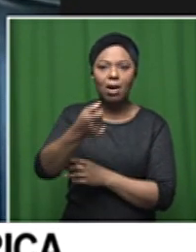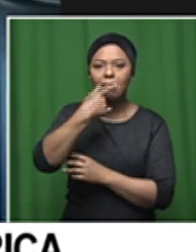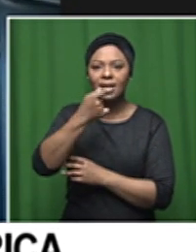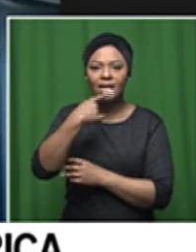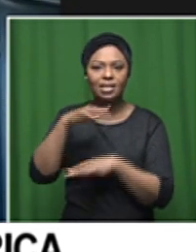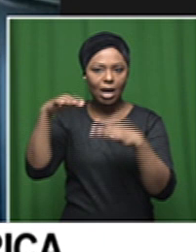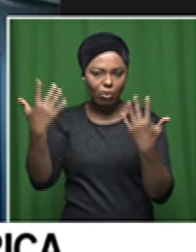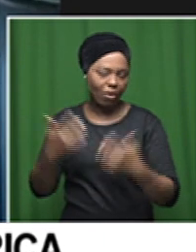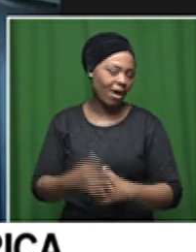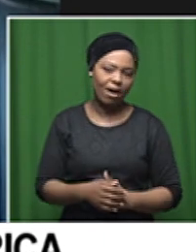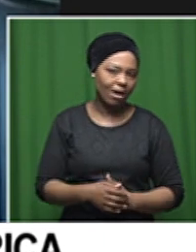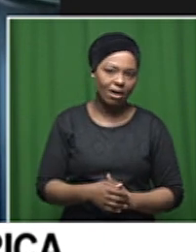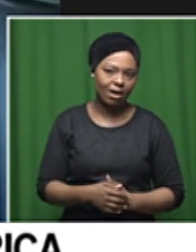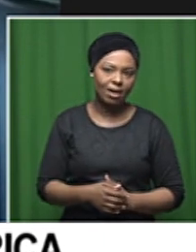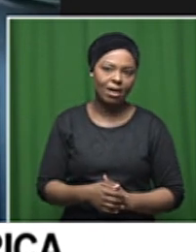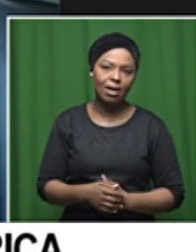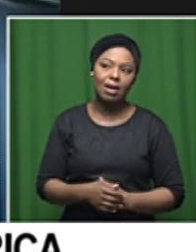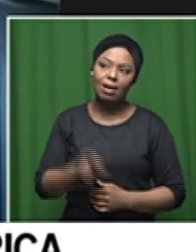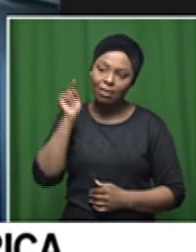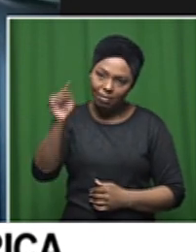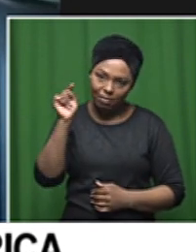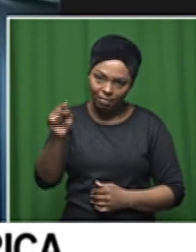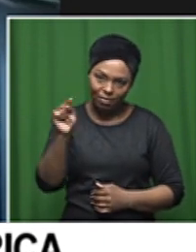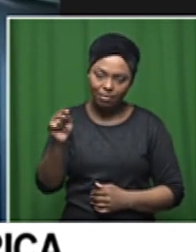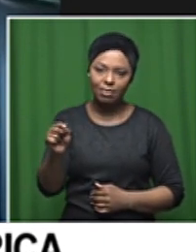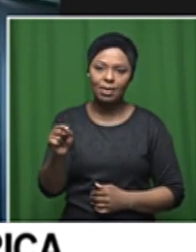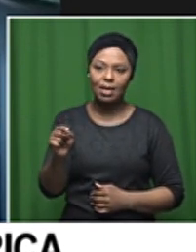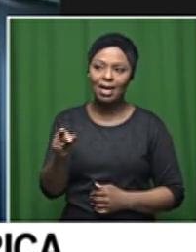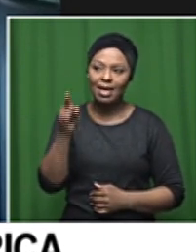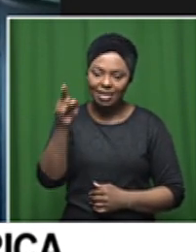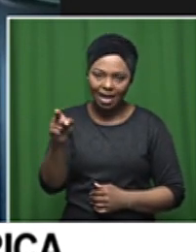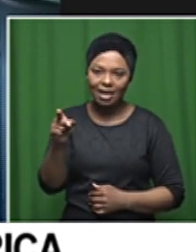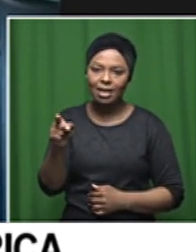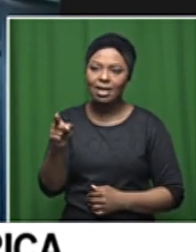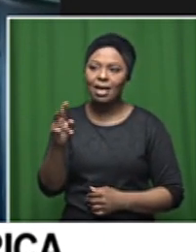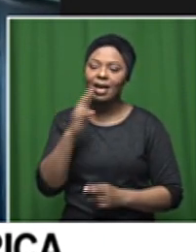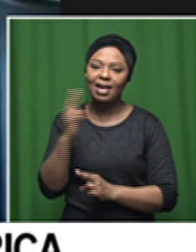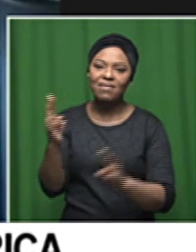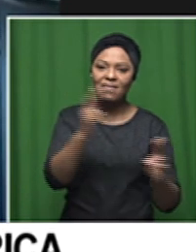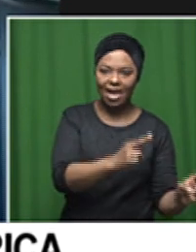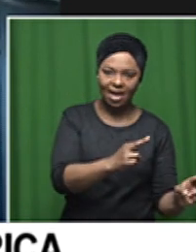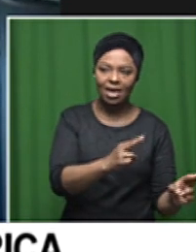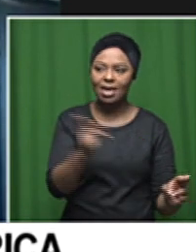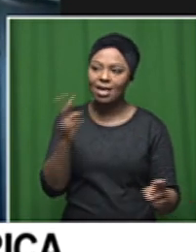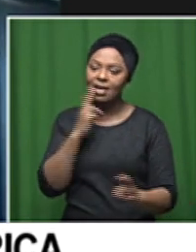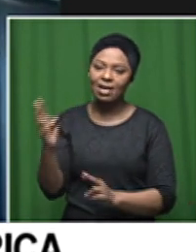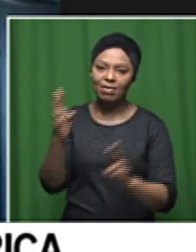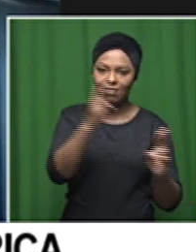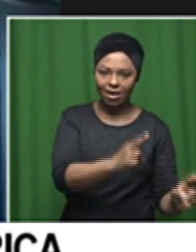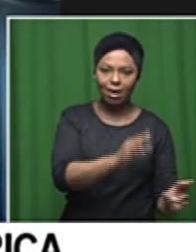It's patients who are formally referred to Bara for